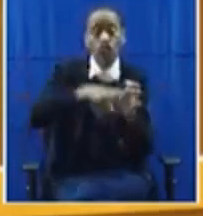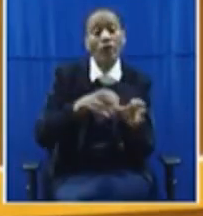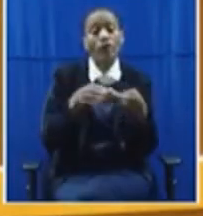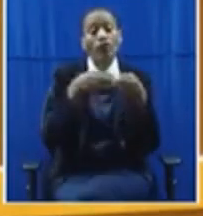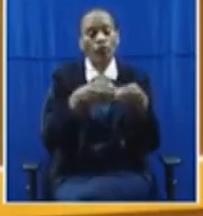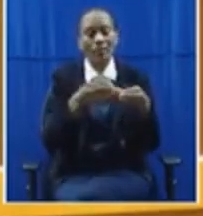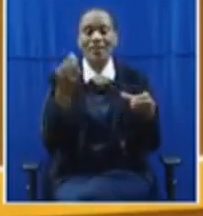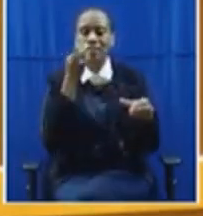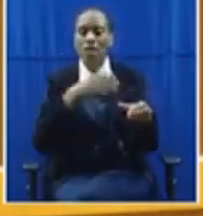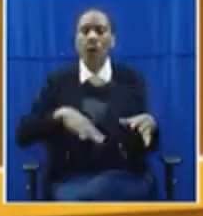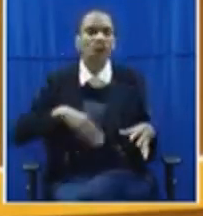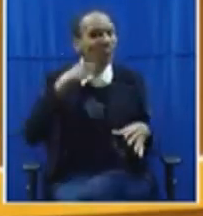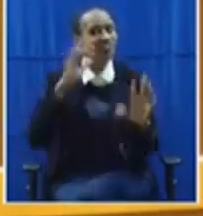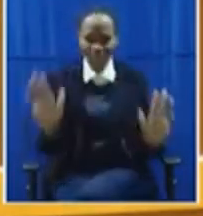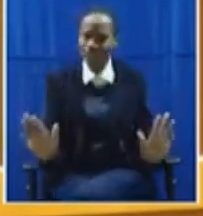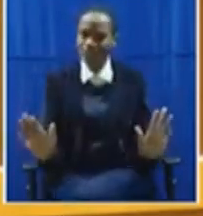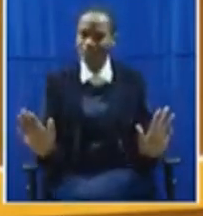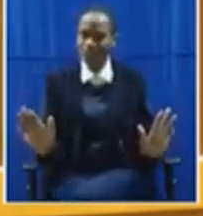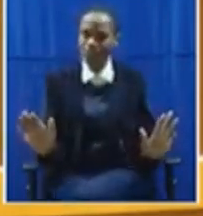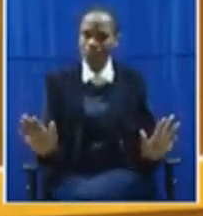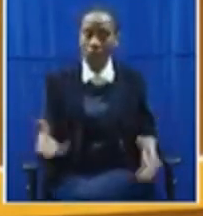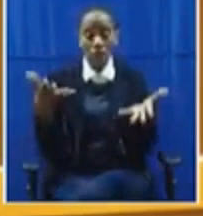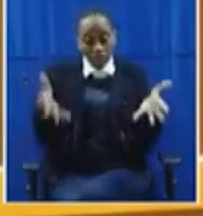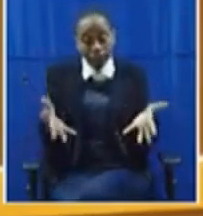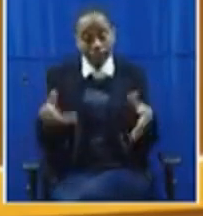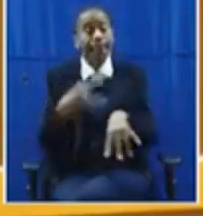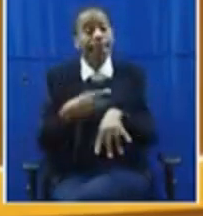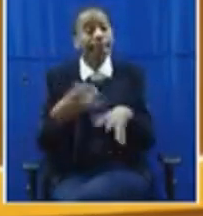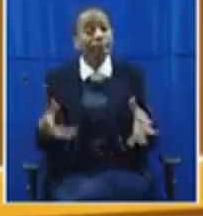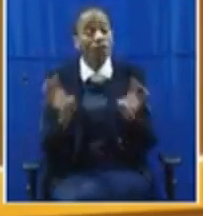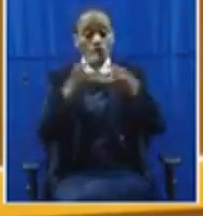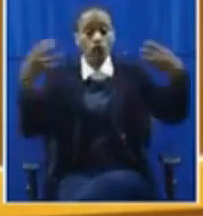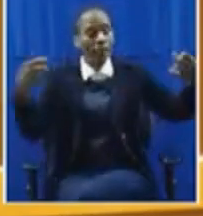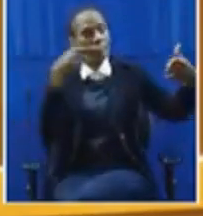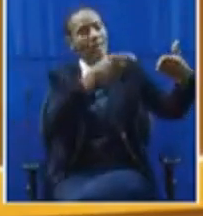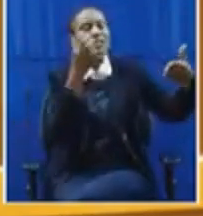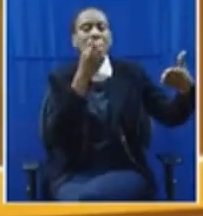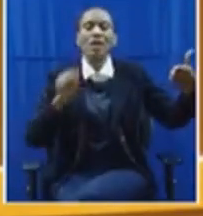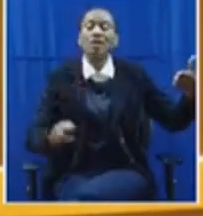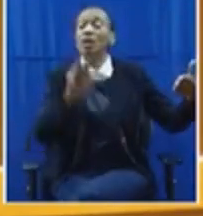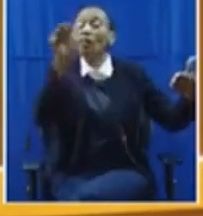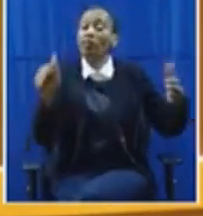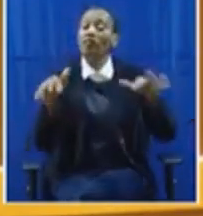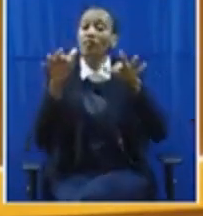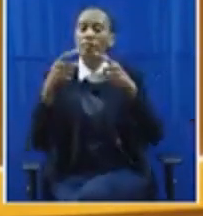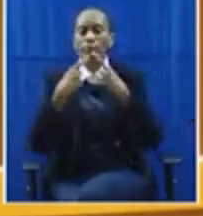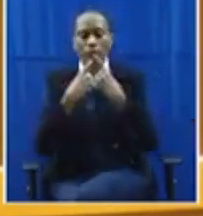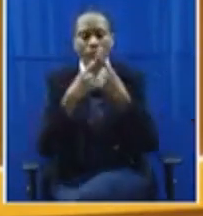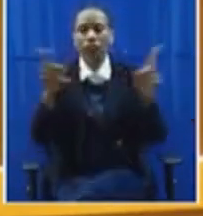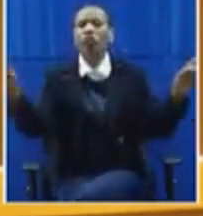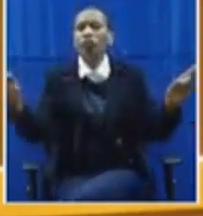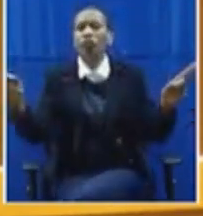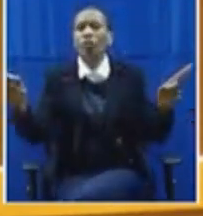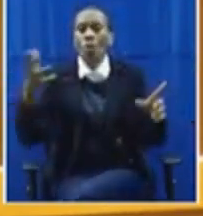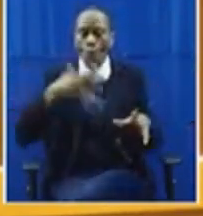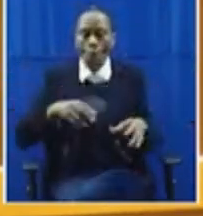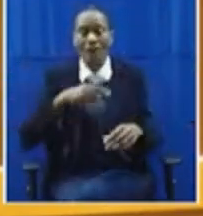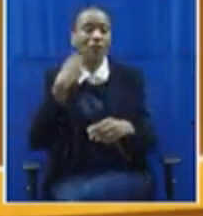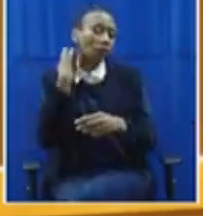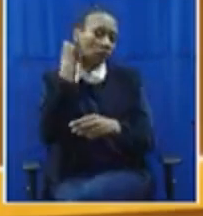enough. Now today, the headline reads, South Africans are calling out for the death penalty